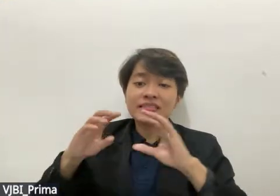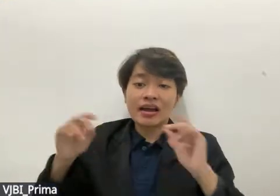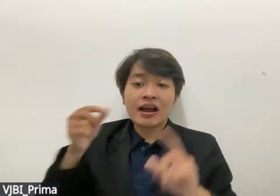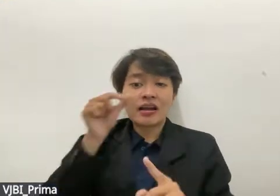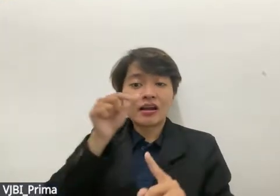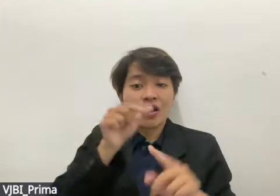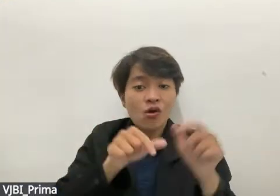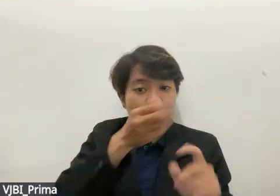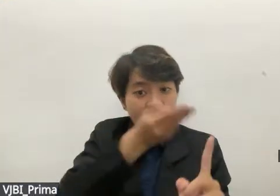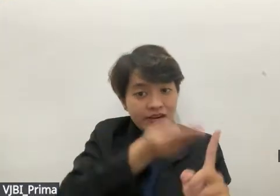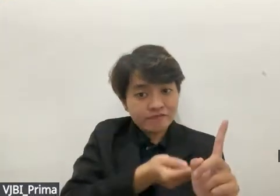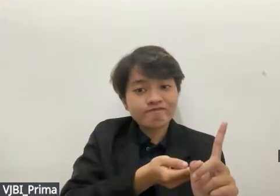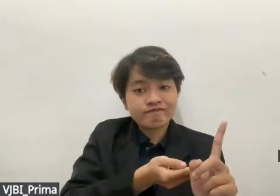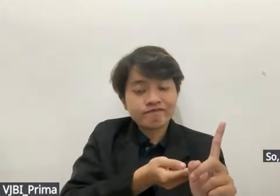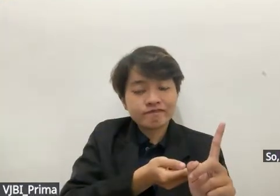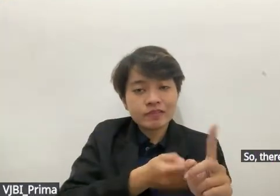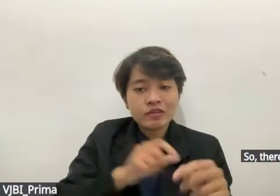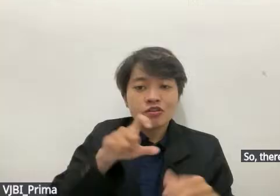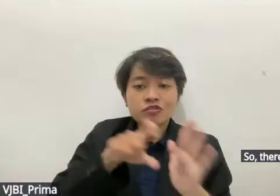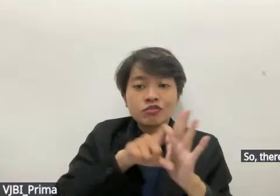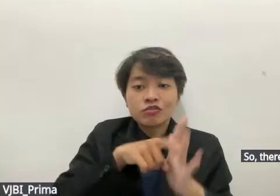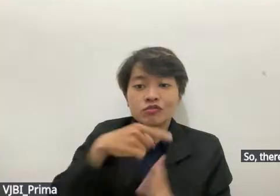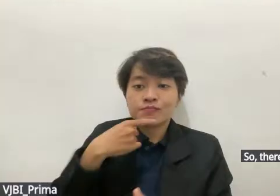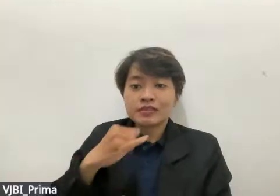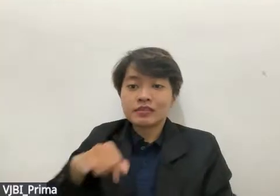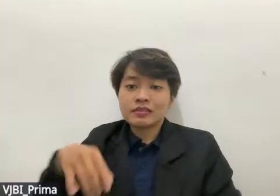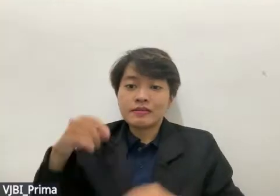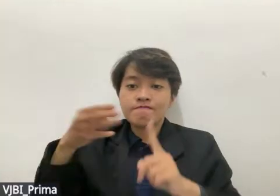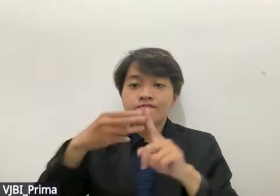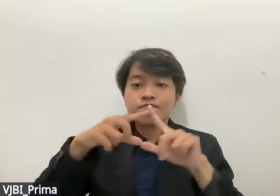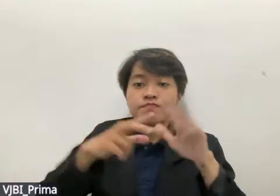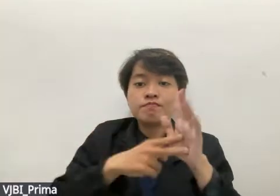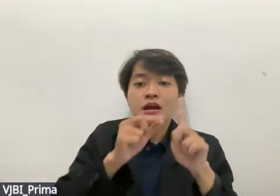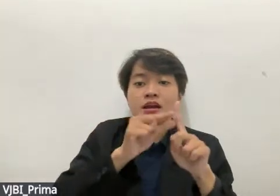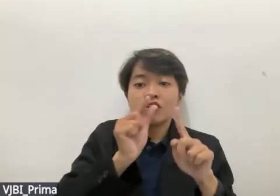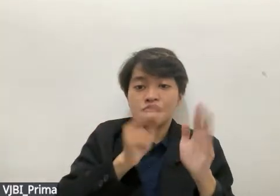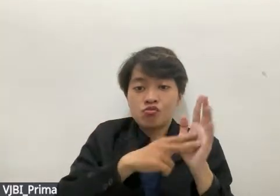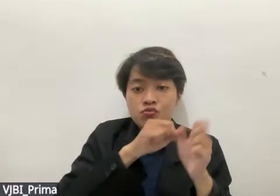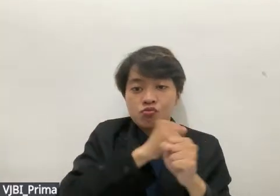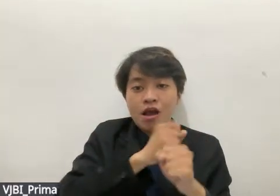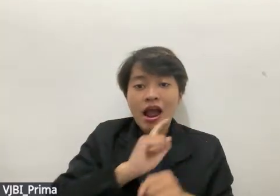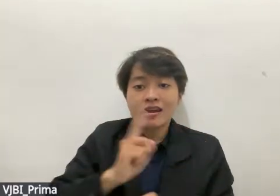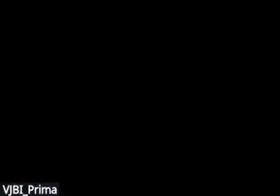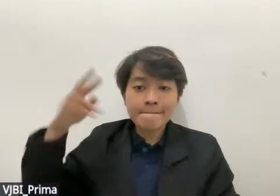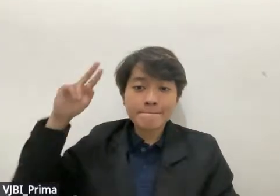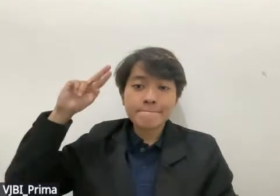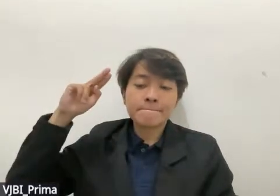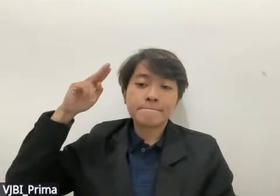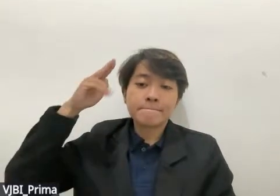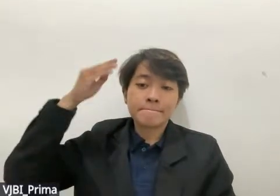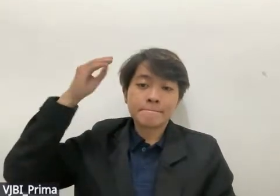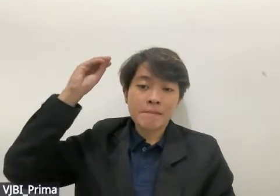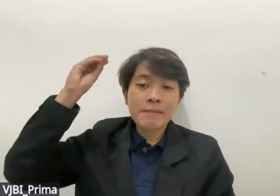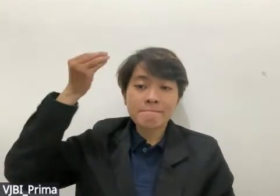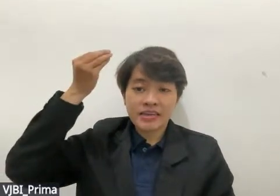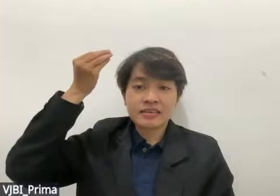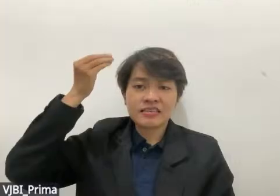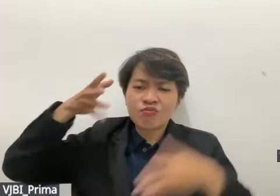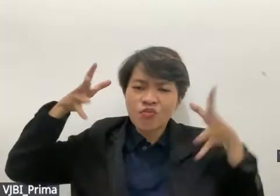remember, I think this was in Bandung, that one leader was really focusing